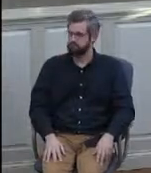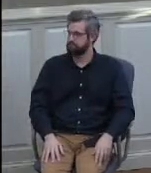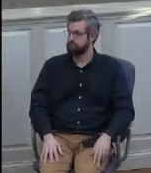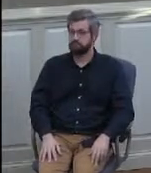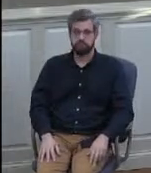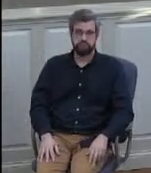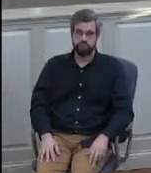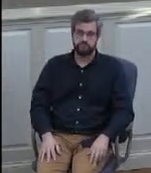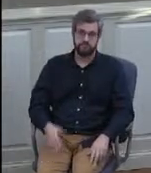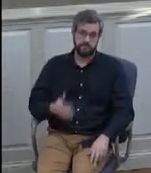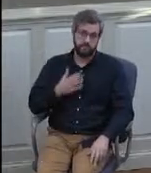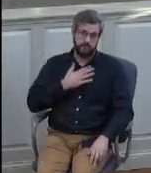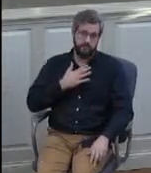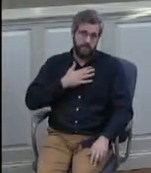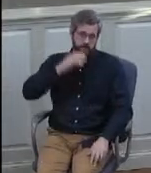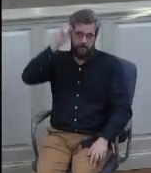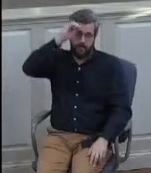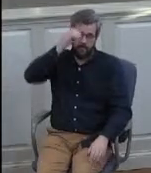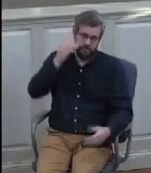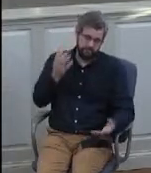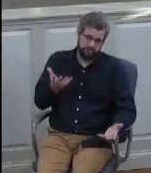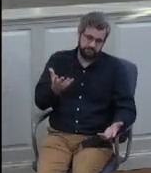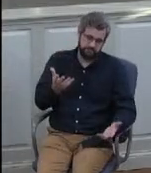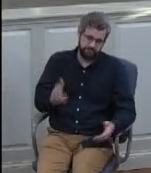Now that's just Brent's 2 cents on the end of that one.